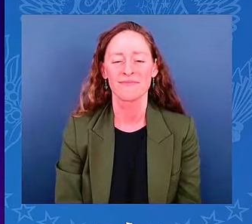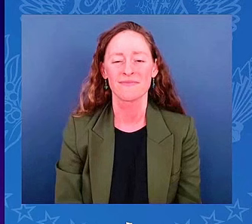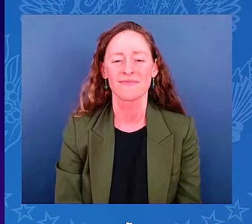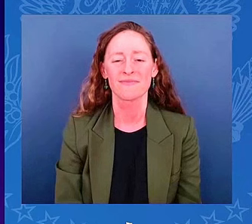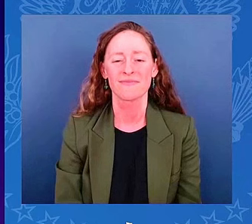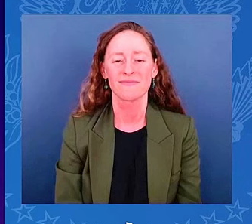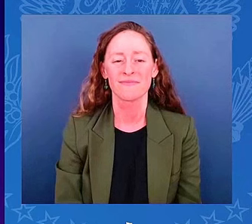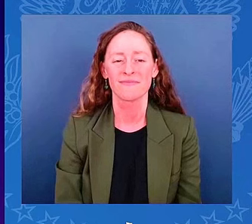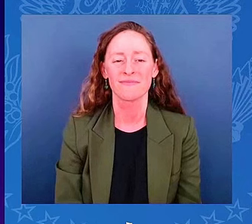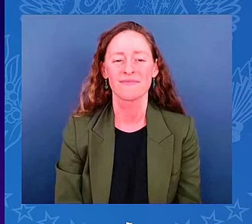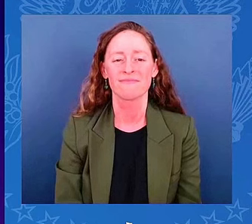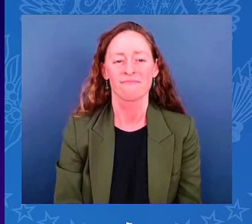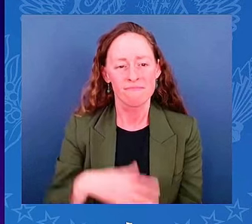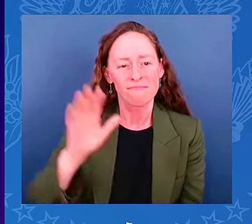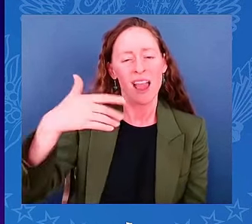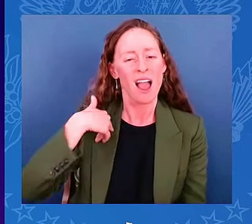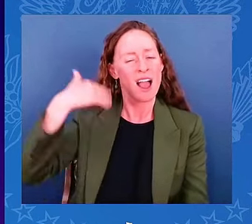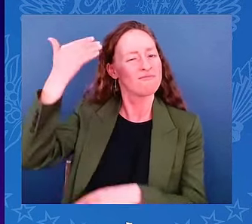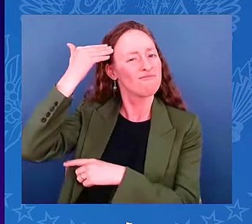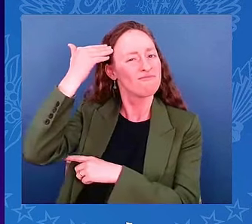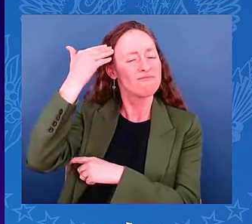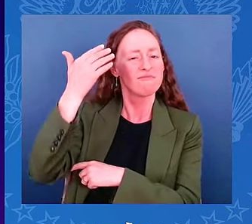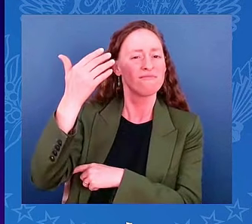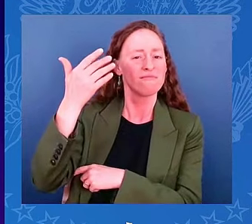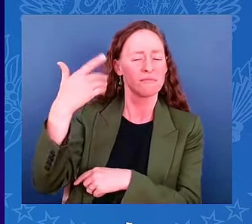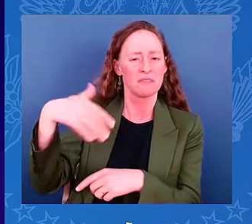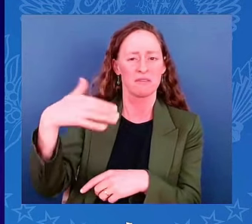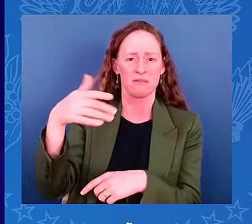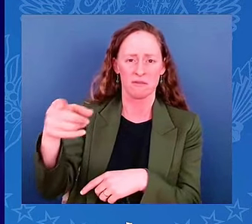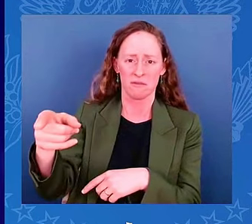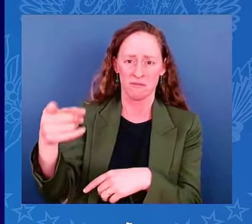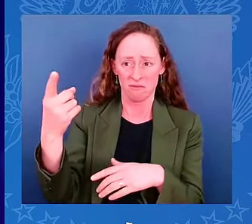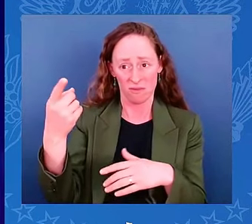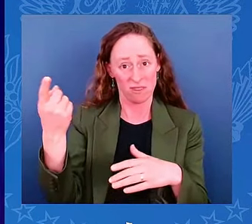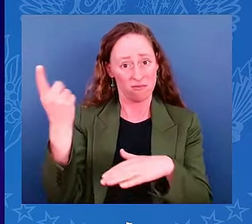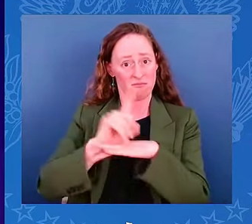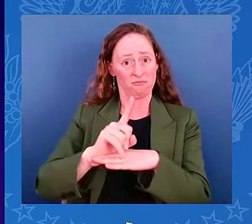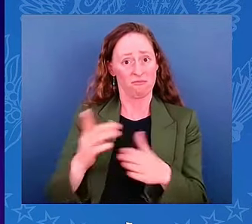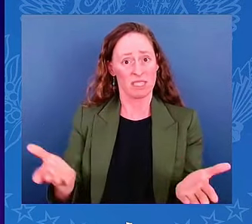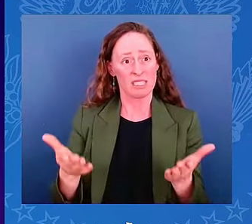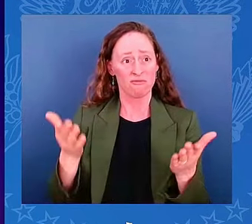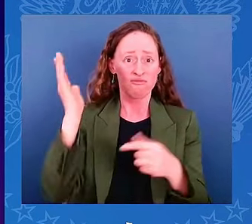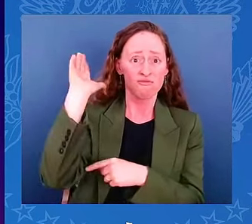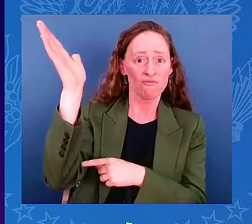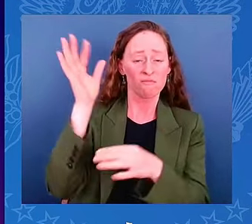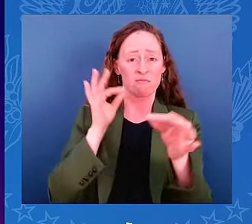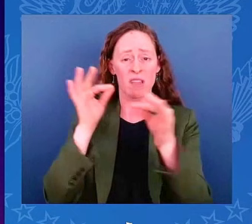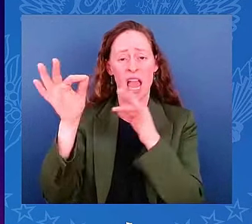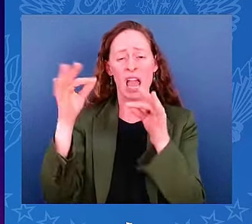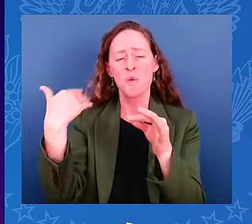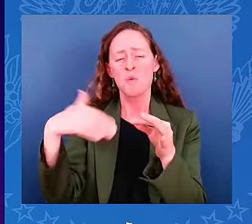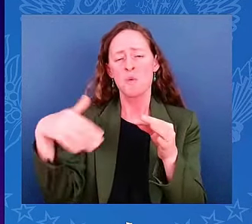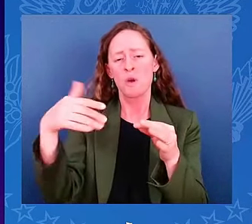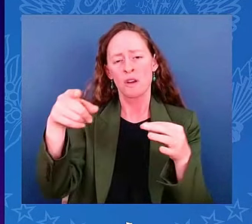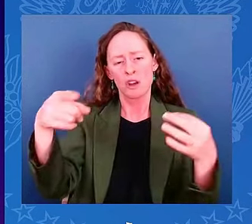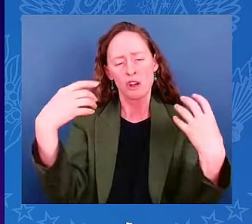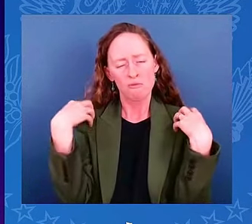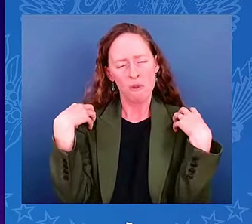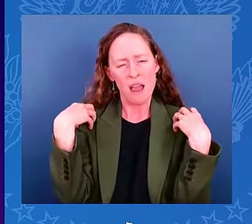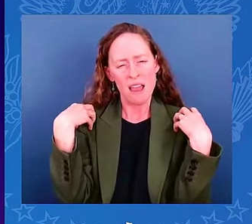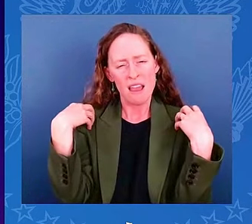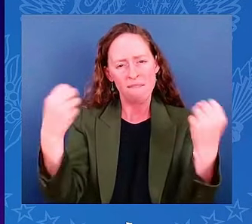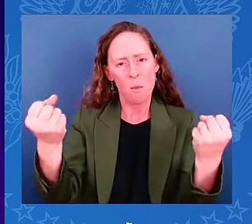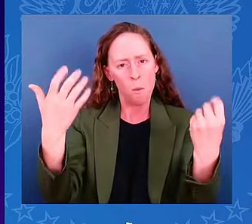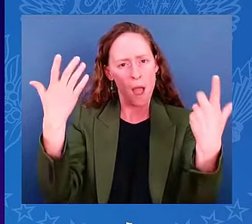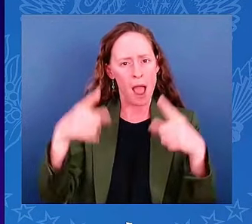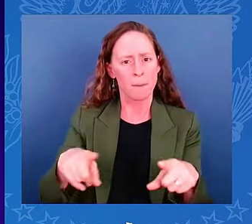extraordinary courage for you to stand up here and retell your son's story. Many of you who have lost someone to gun violence. It's